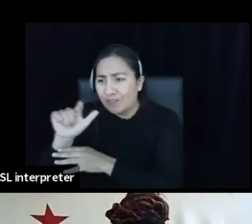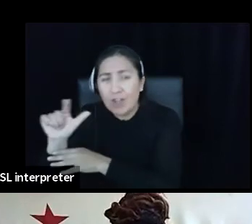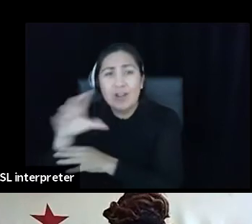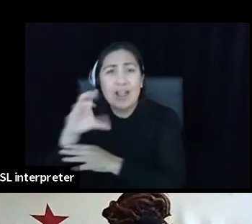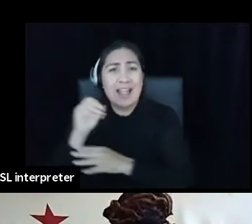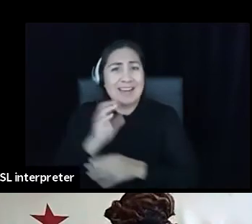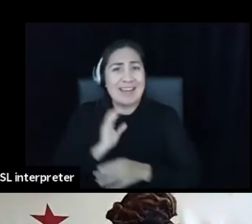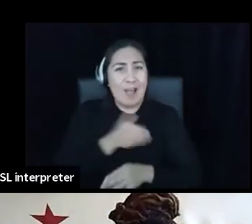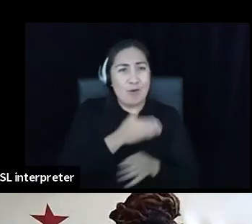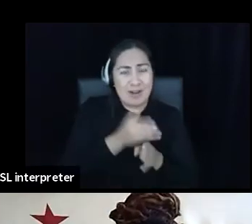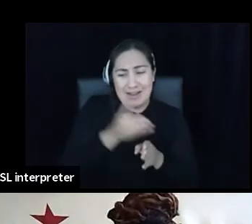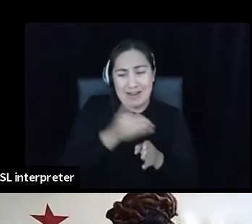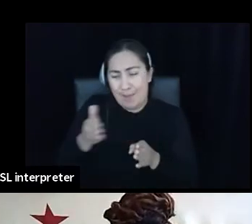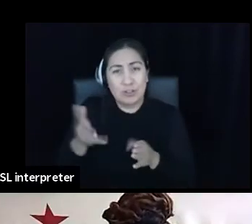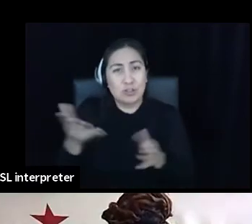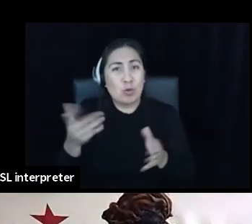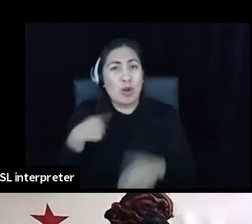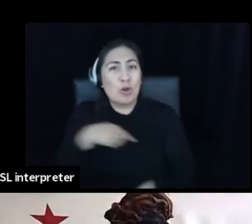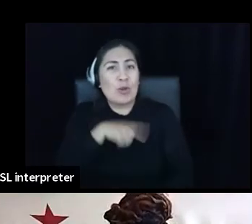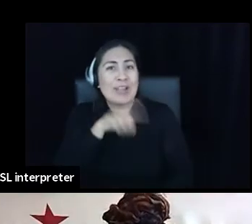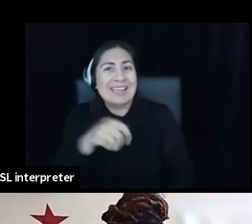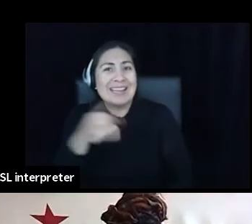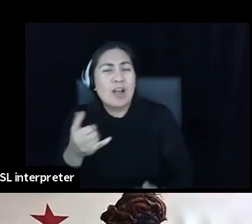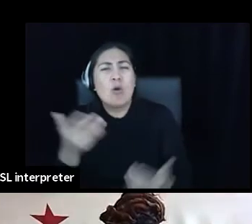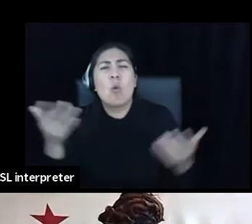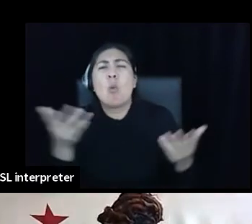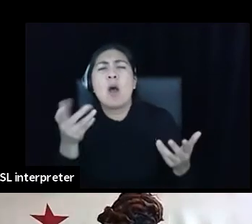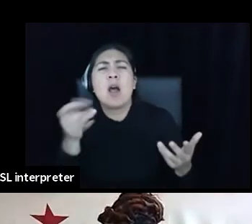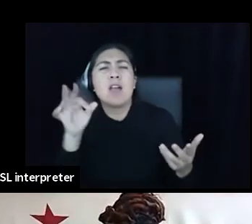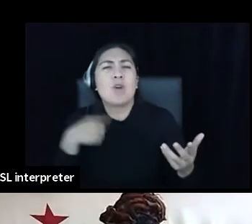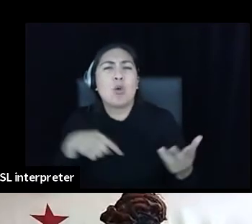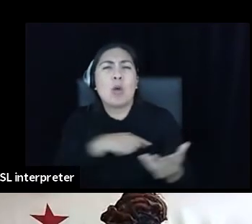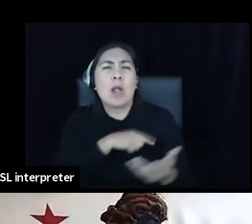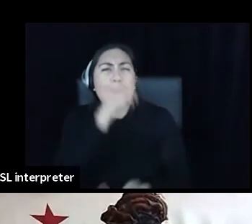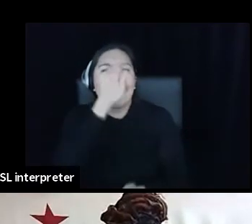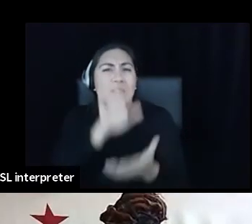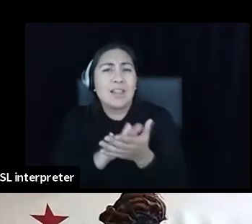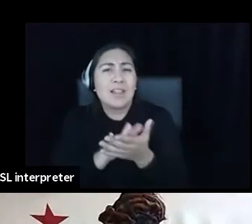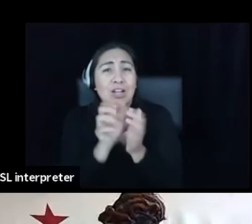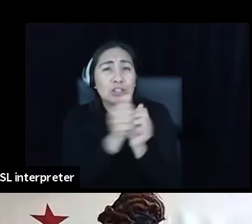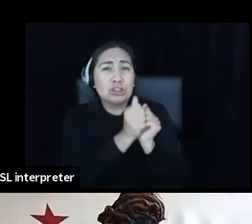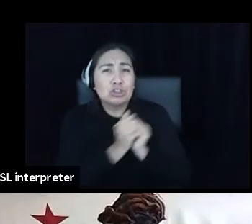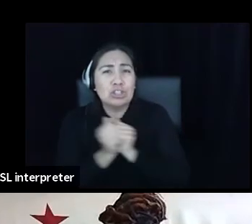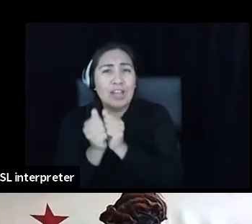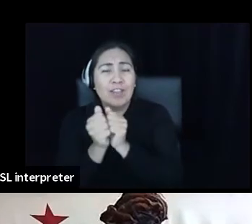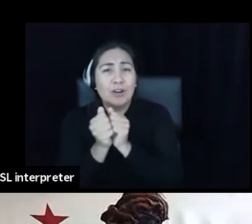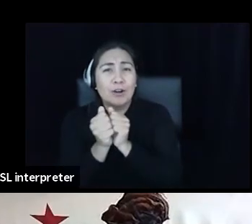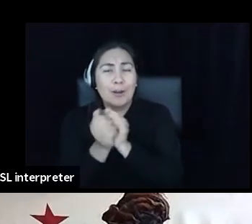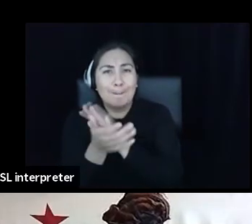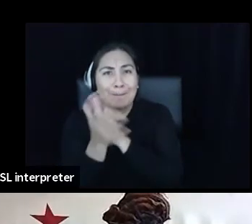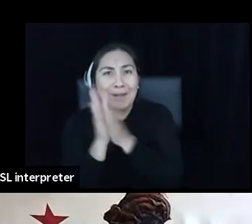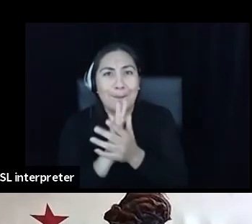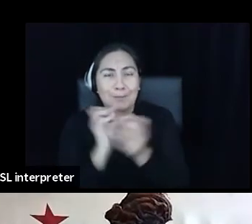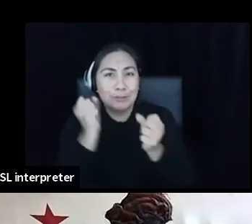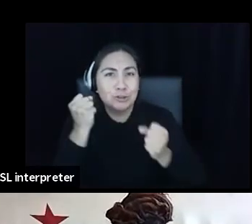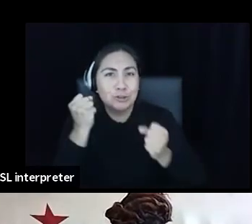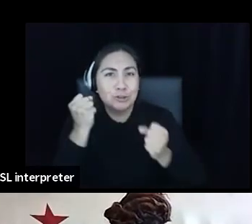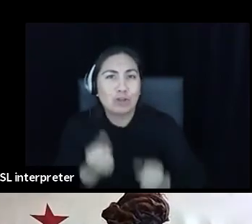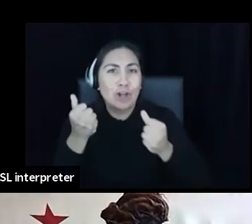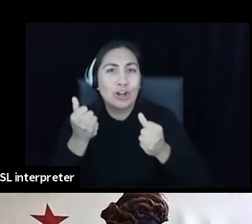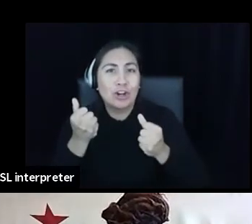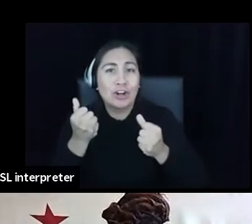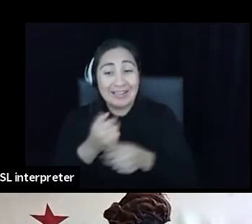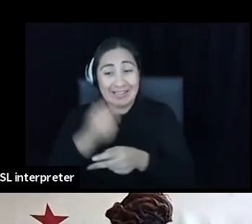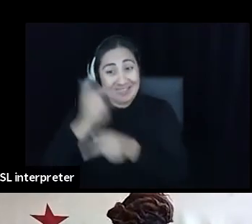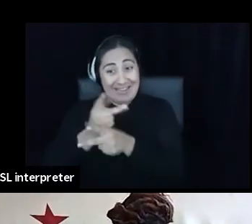What if we believed that together we are stronger, and that taking care of each other while